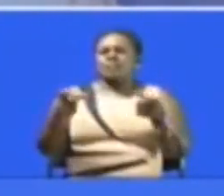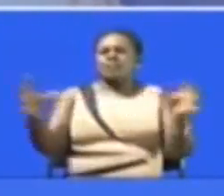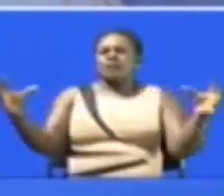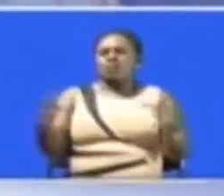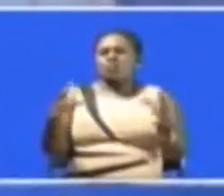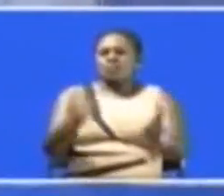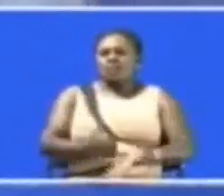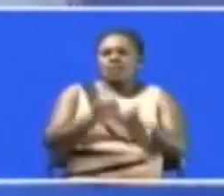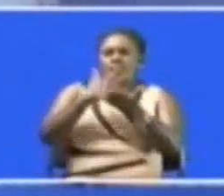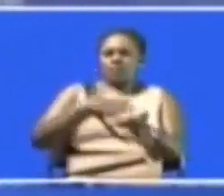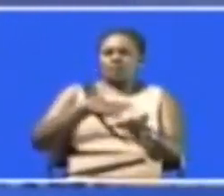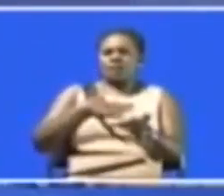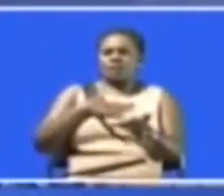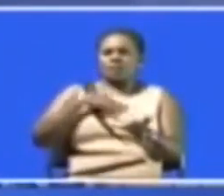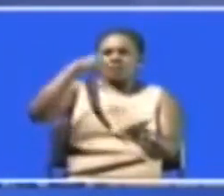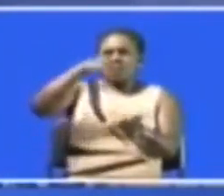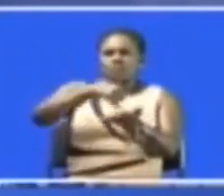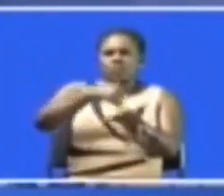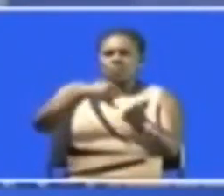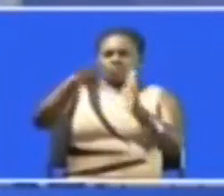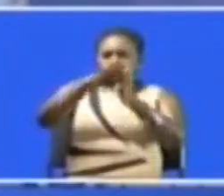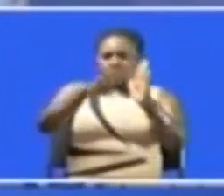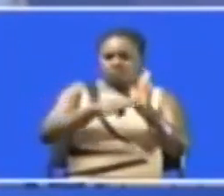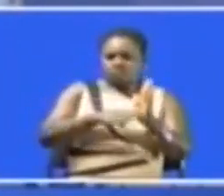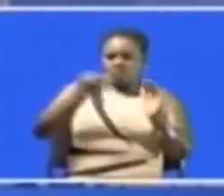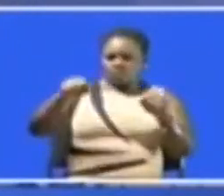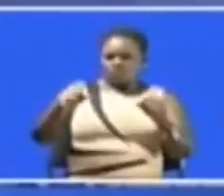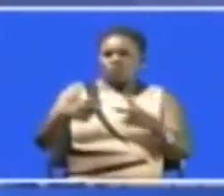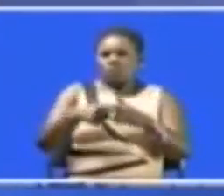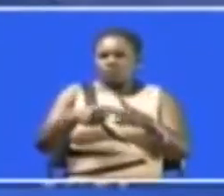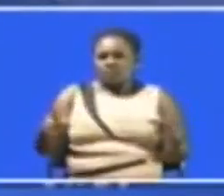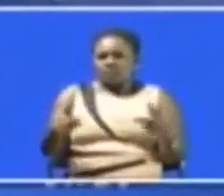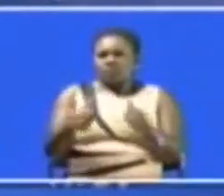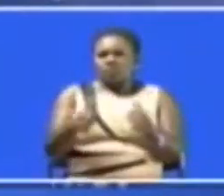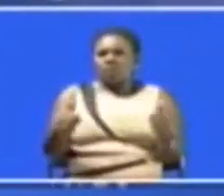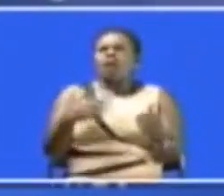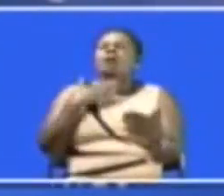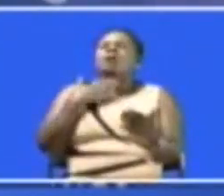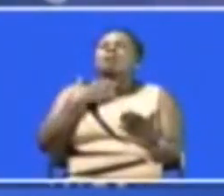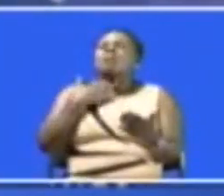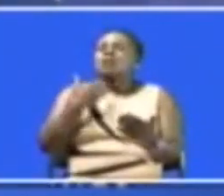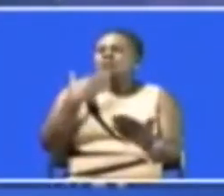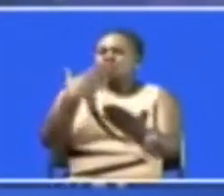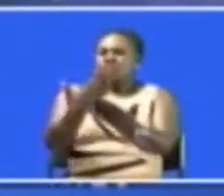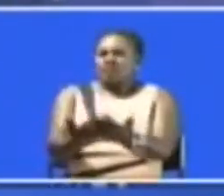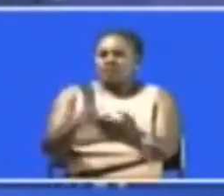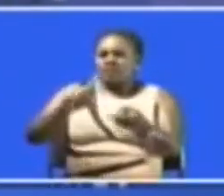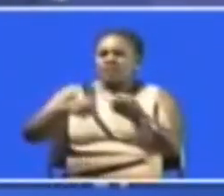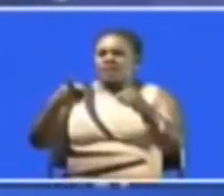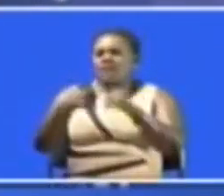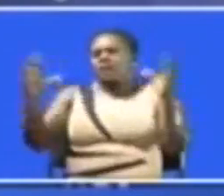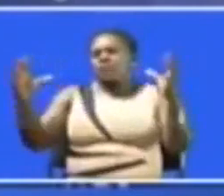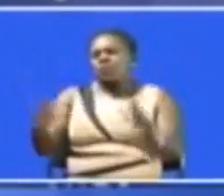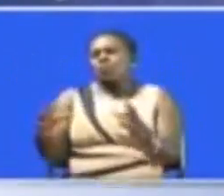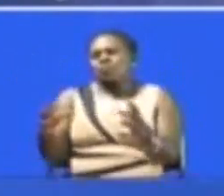Group to help us profile these products so that we can begin attracting more tourists. I want to really thank